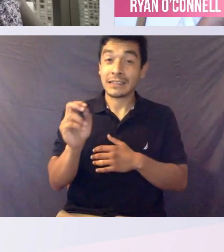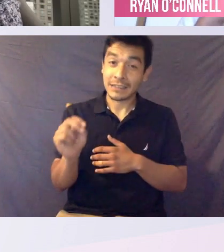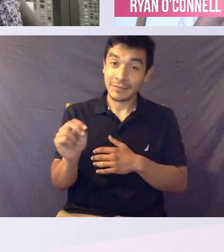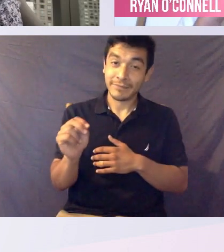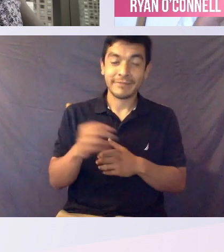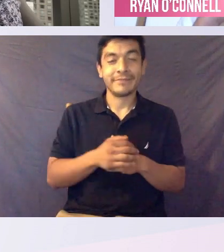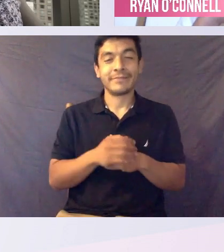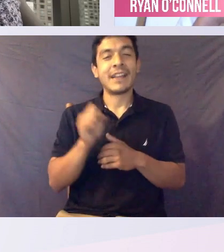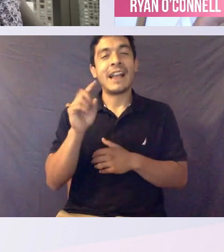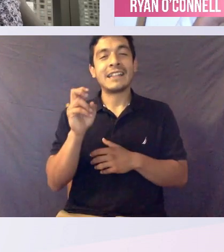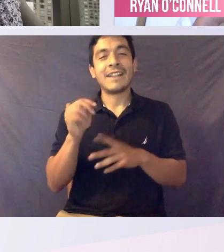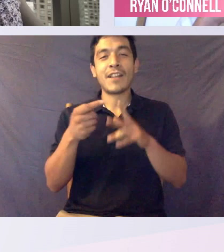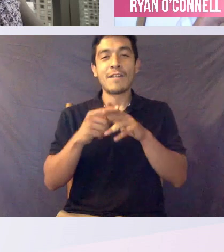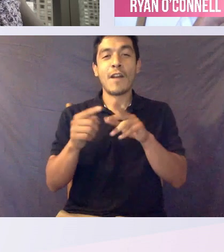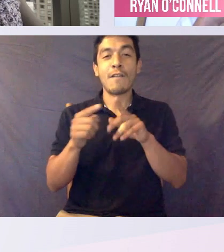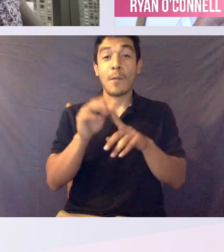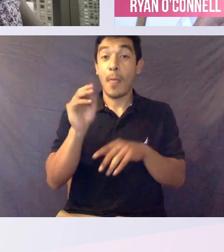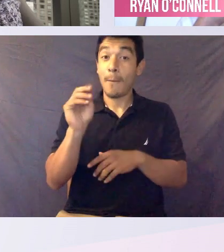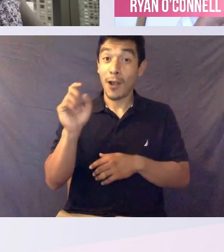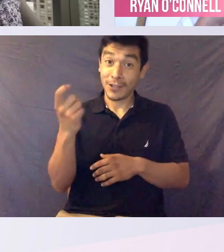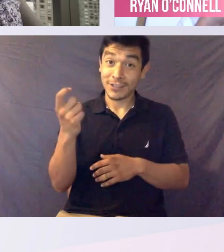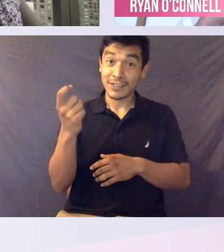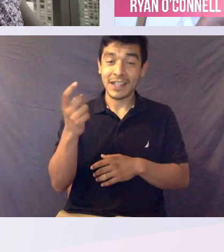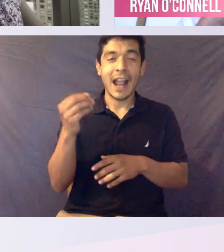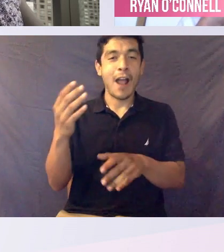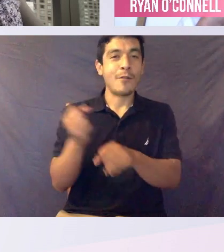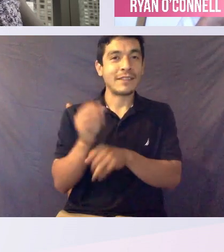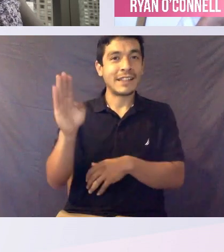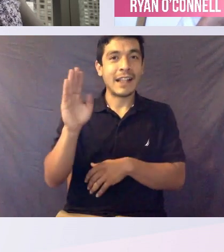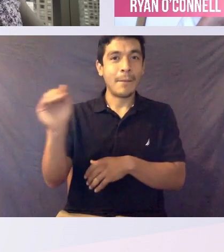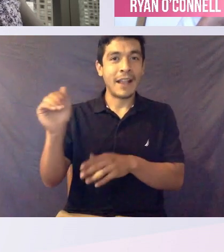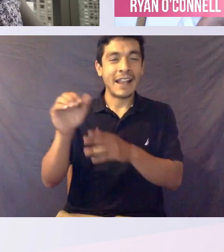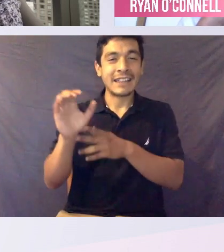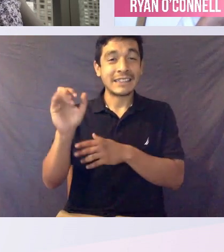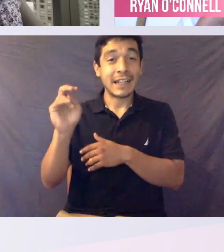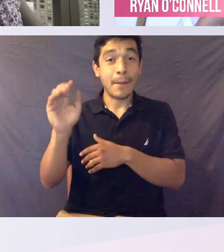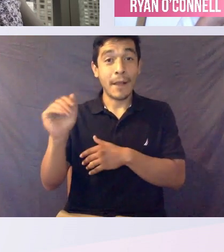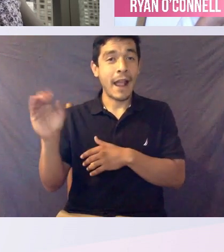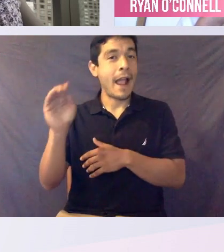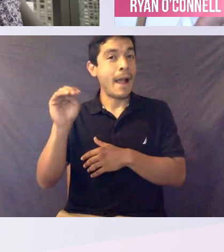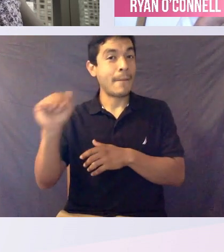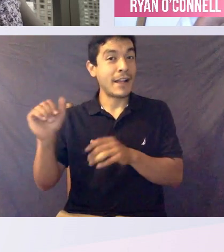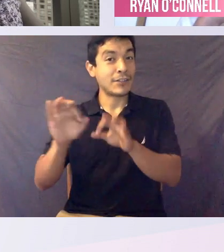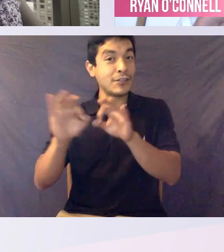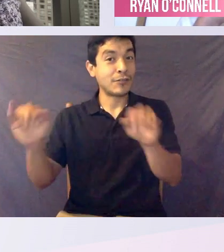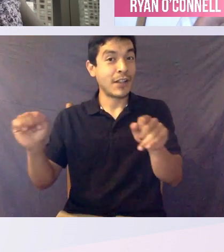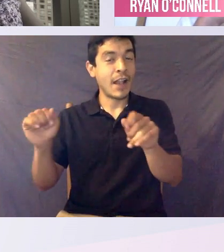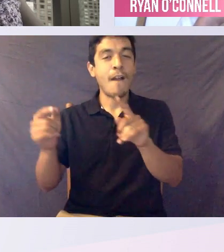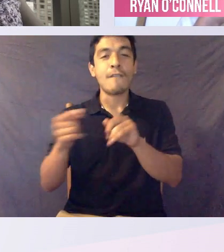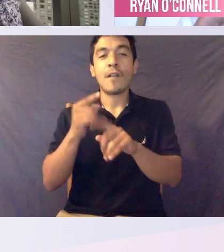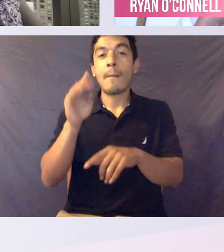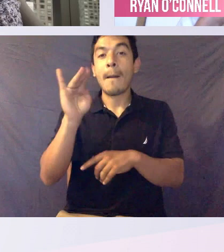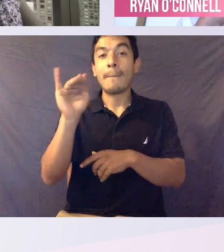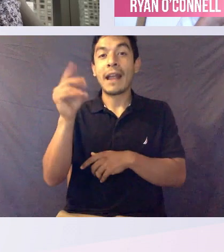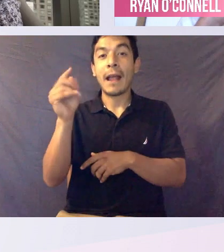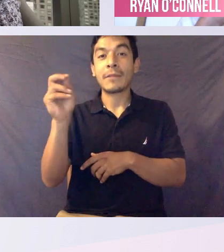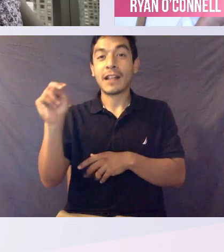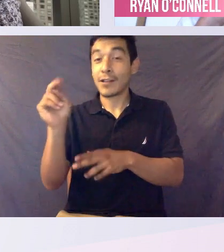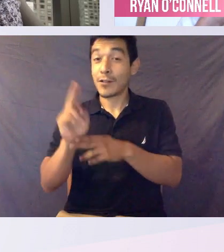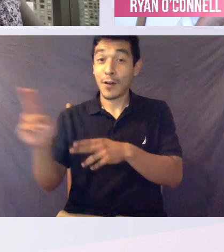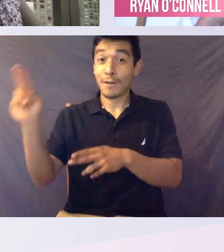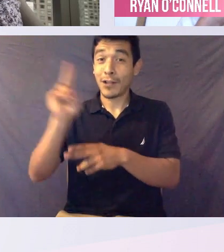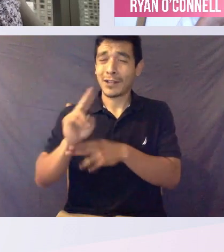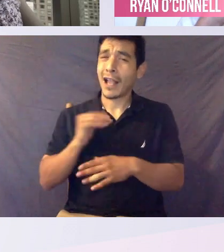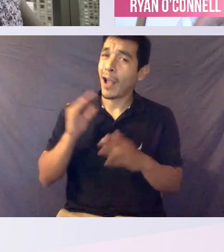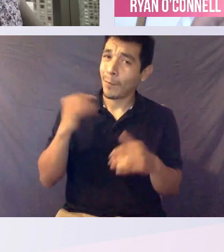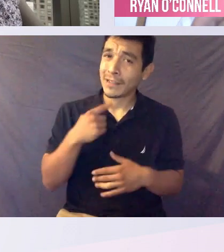is originally from the Bronx and received his BA in cinema and a master's degree from Binghamton University. I hope I got that right. In